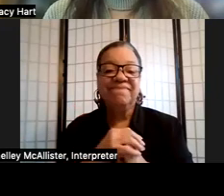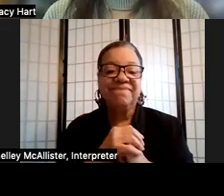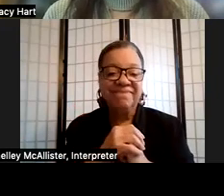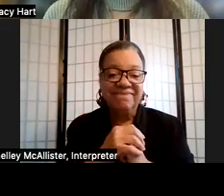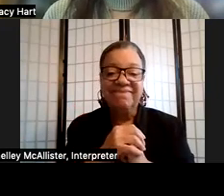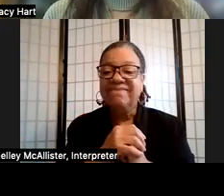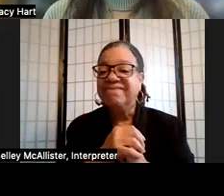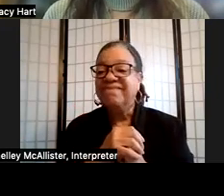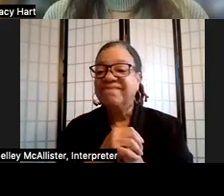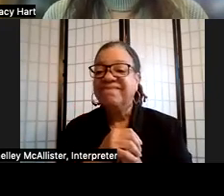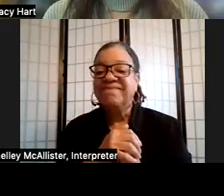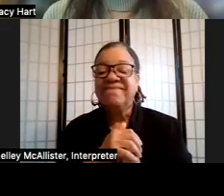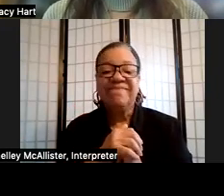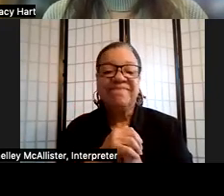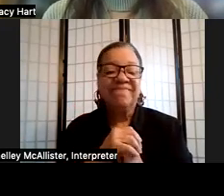Other thoughts?